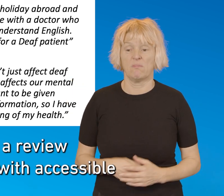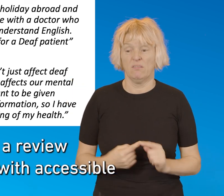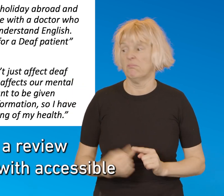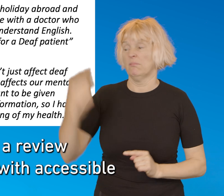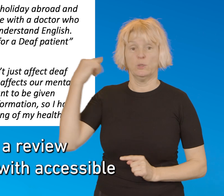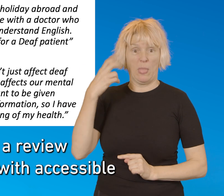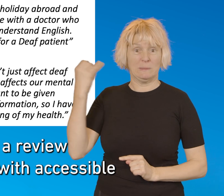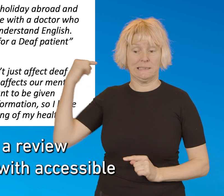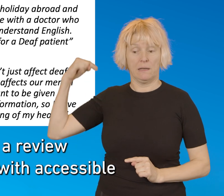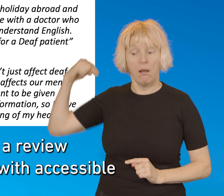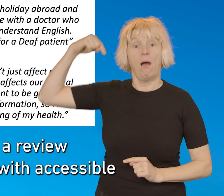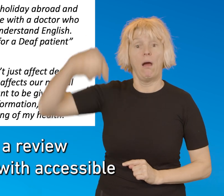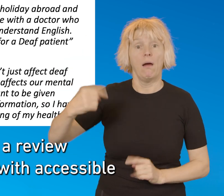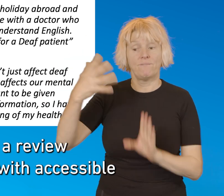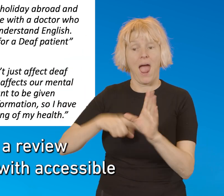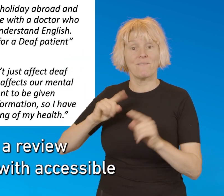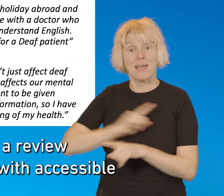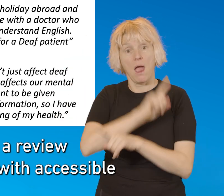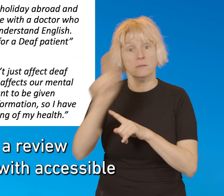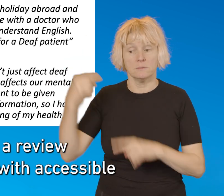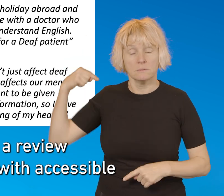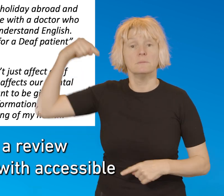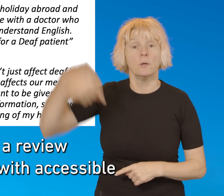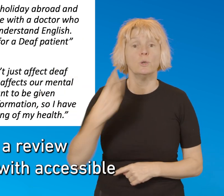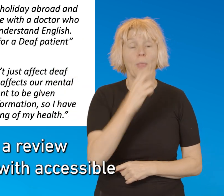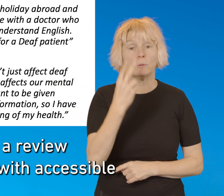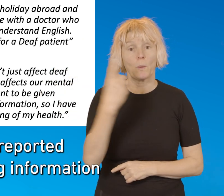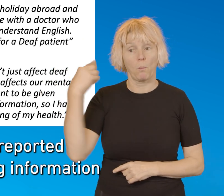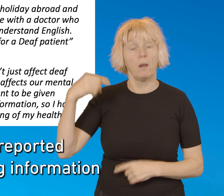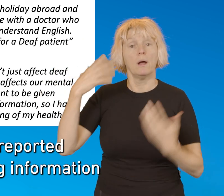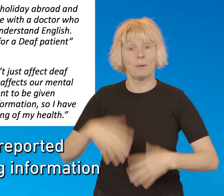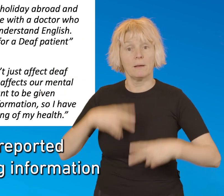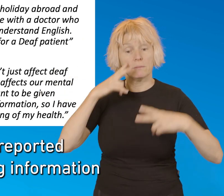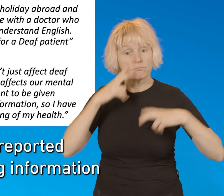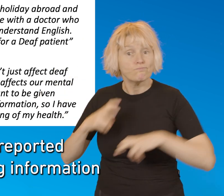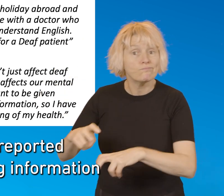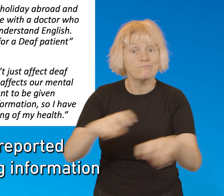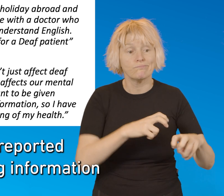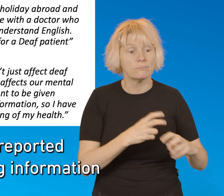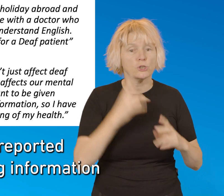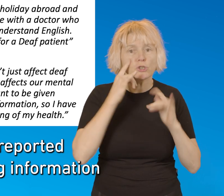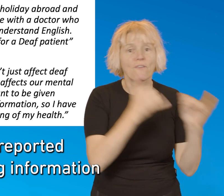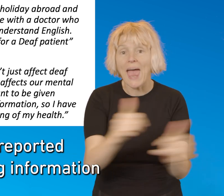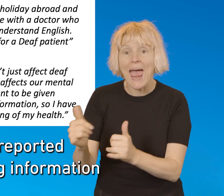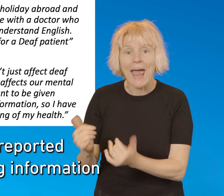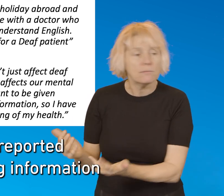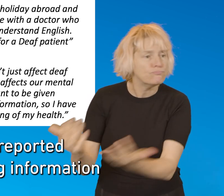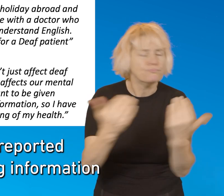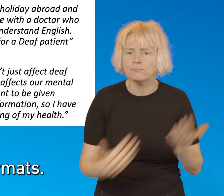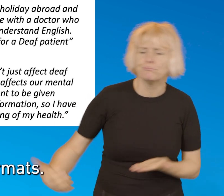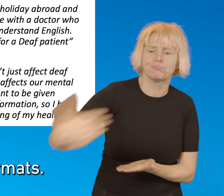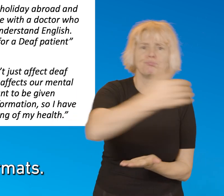But 5 years later, a review found that 77% of people with accessible information needs reported rarely or never